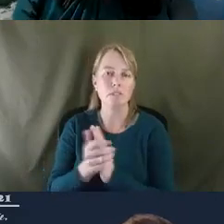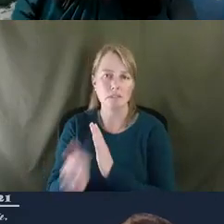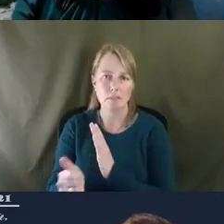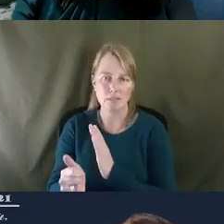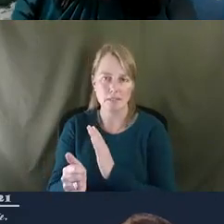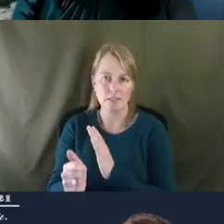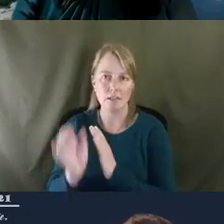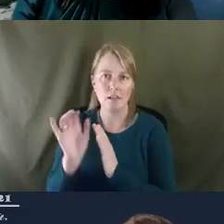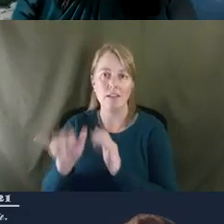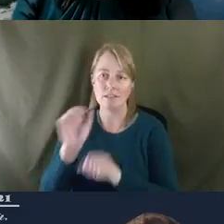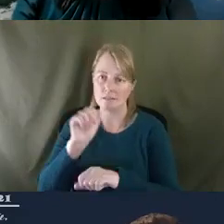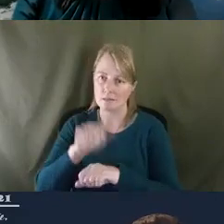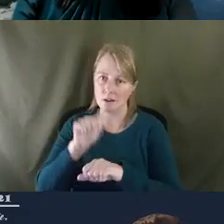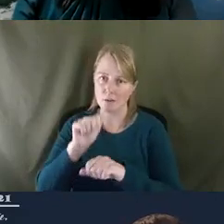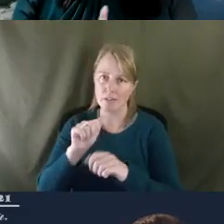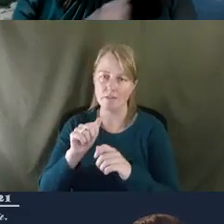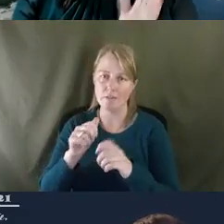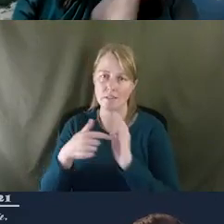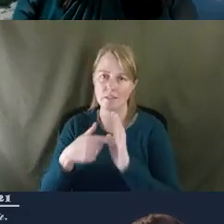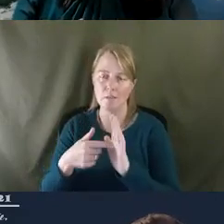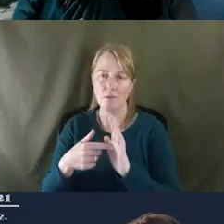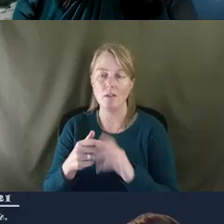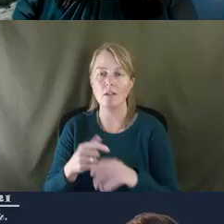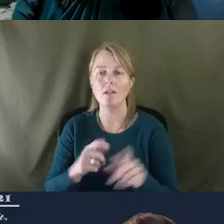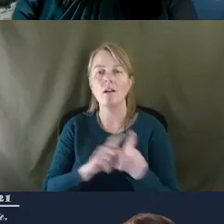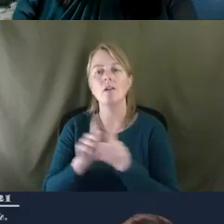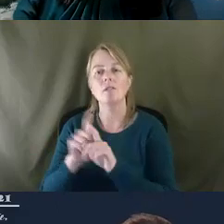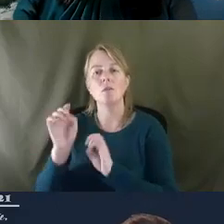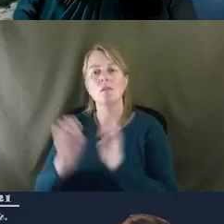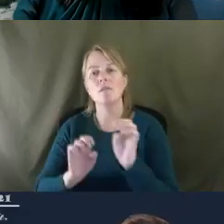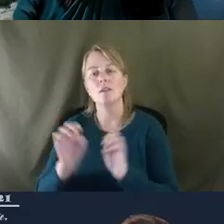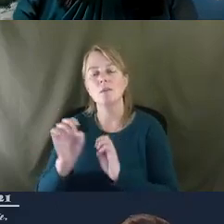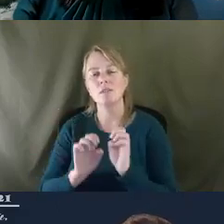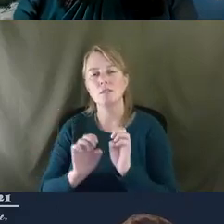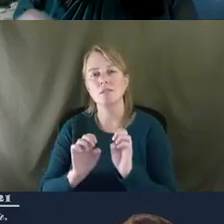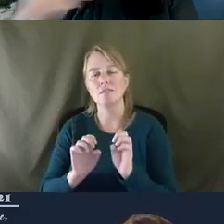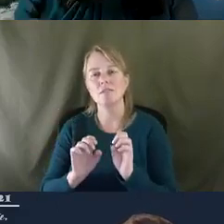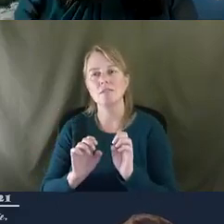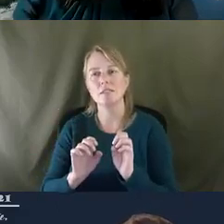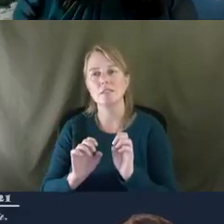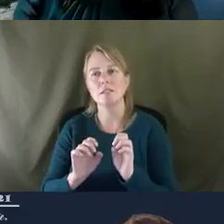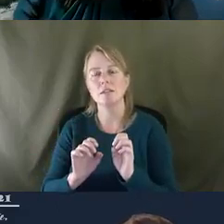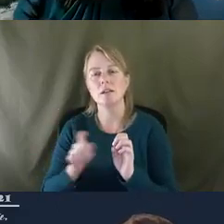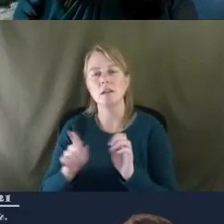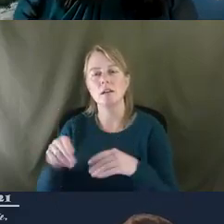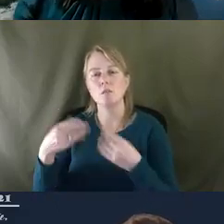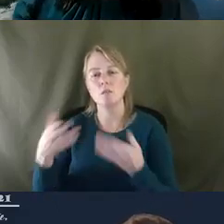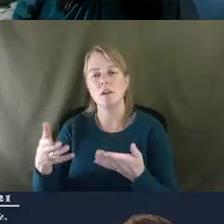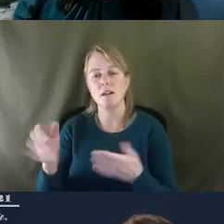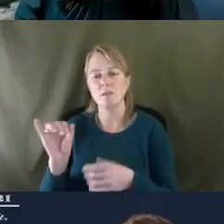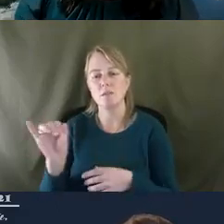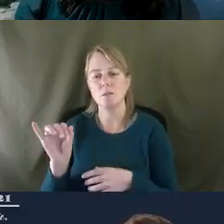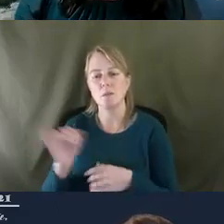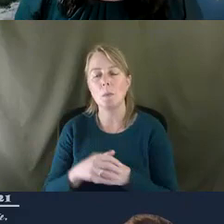a concrete one that we're going to use, along with the evaluations that they provide to us too.